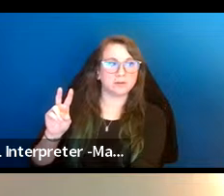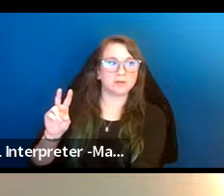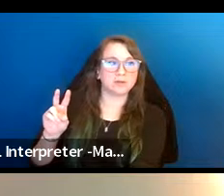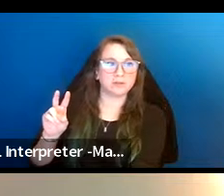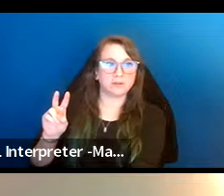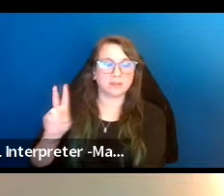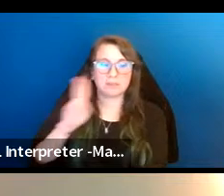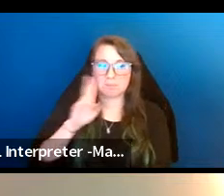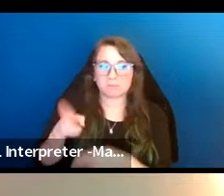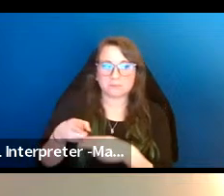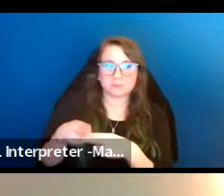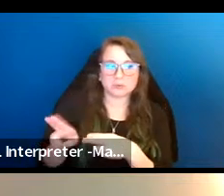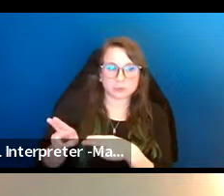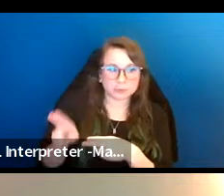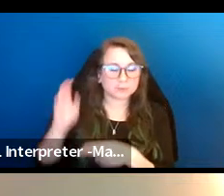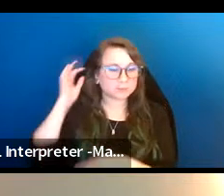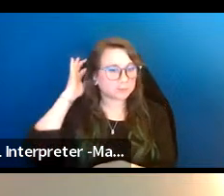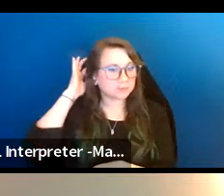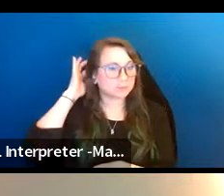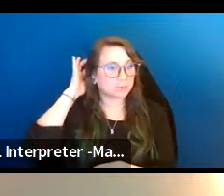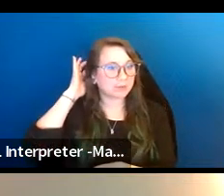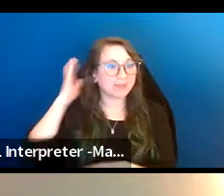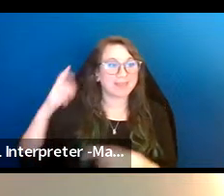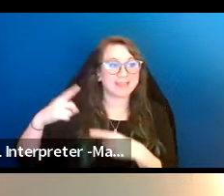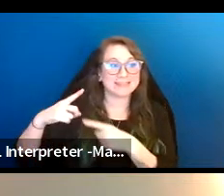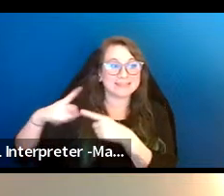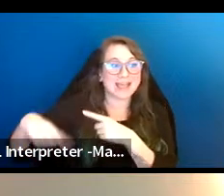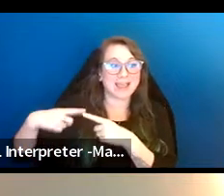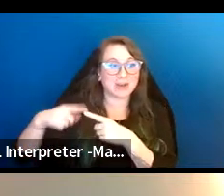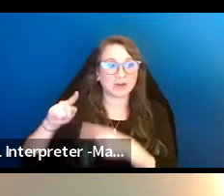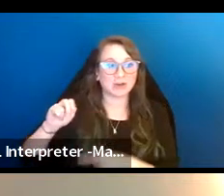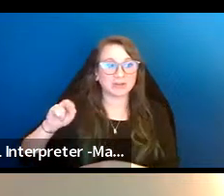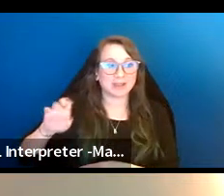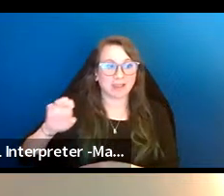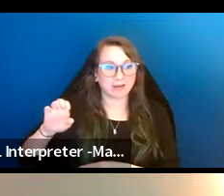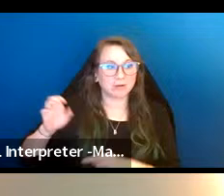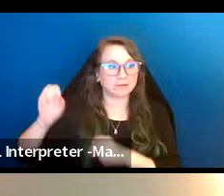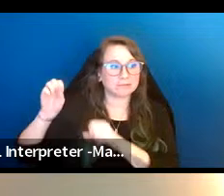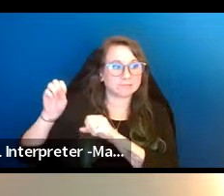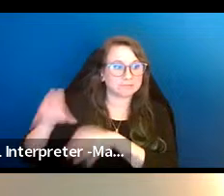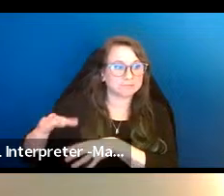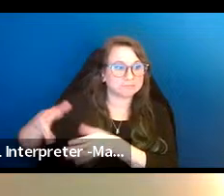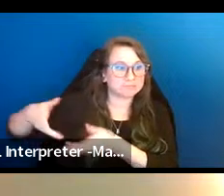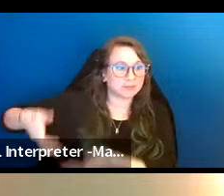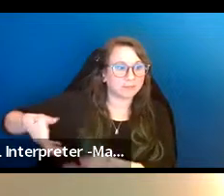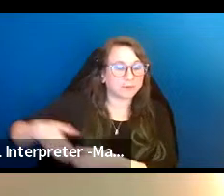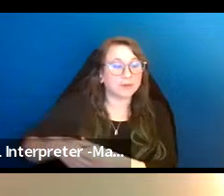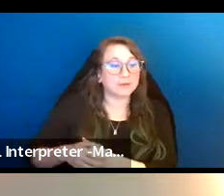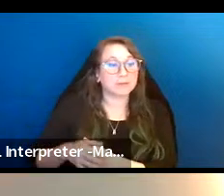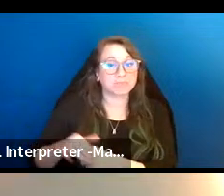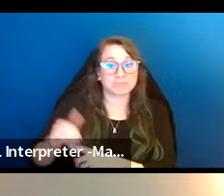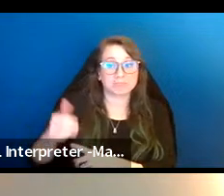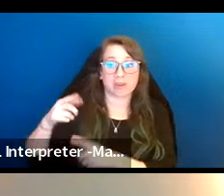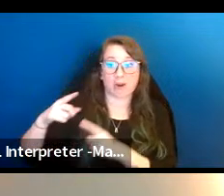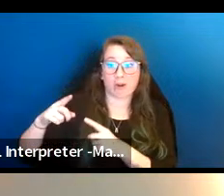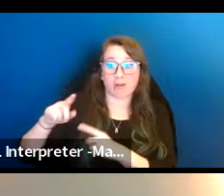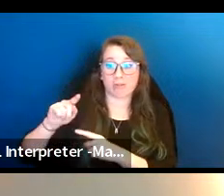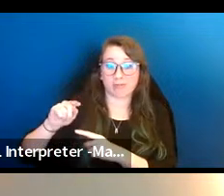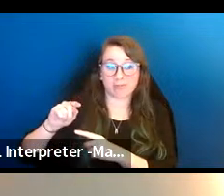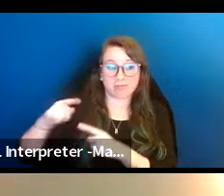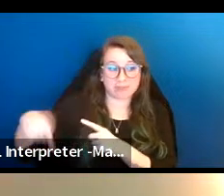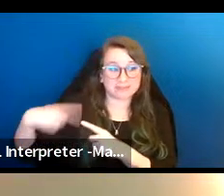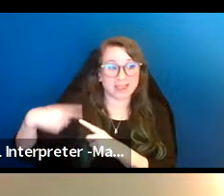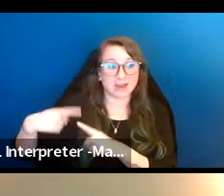Really quickly, the tire dumper. If Yep. if the tires are coming from